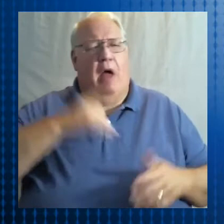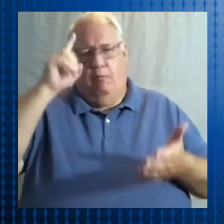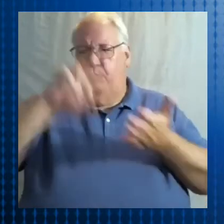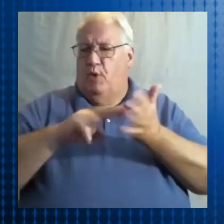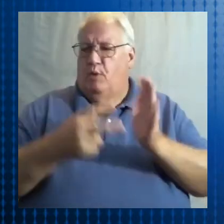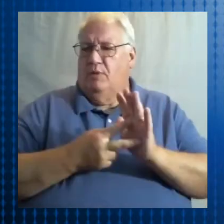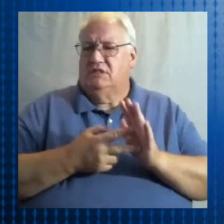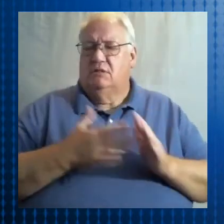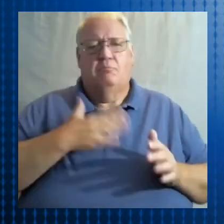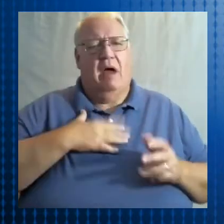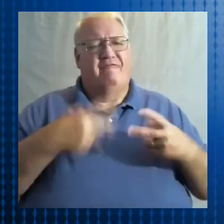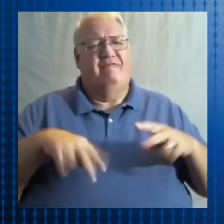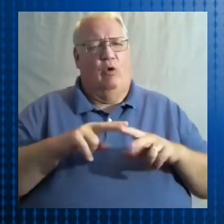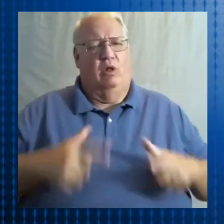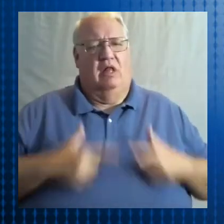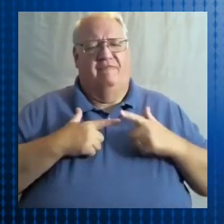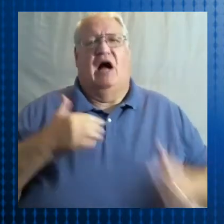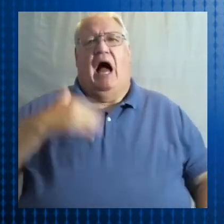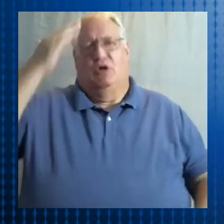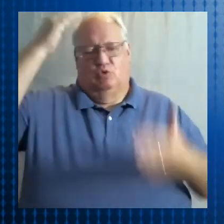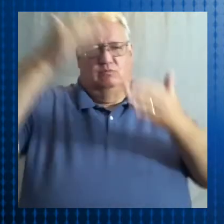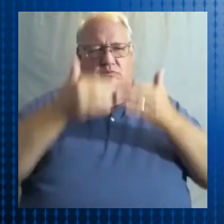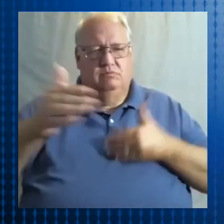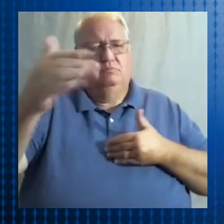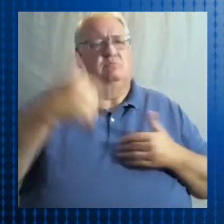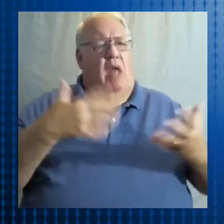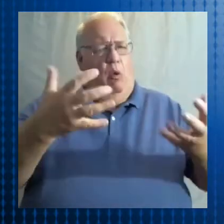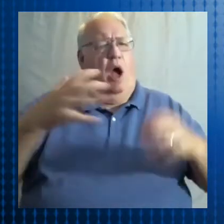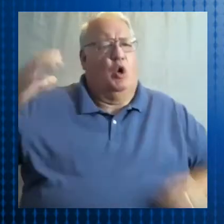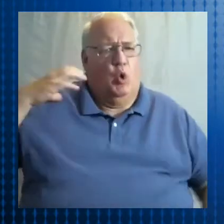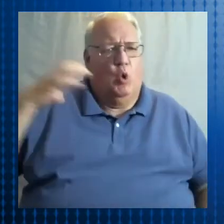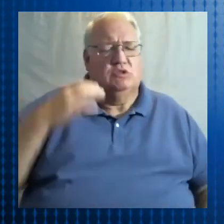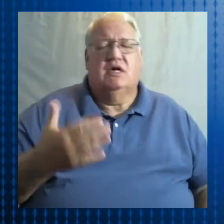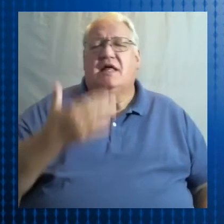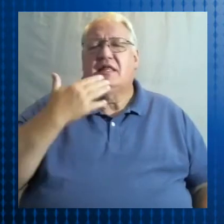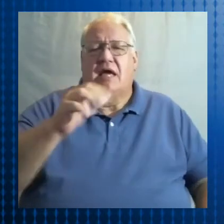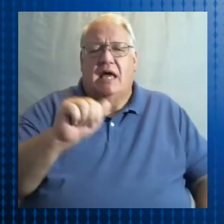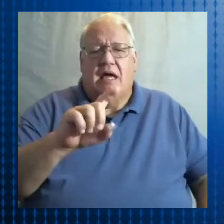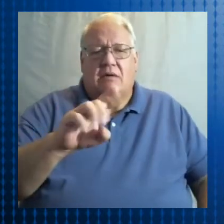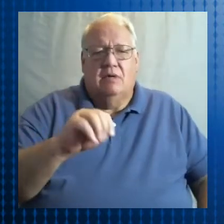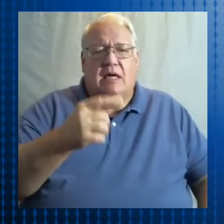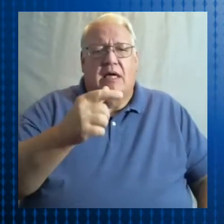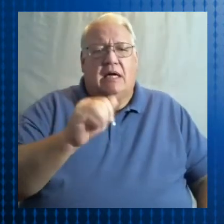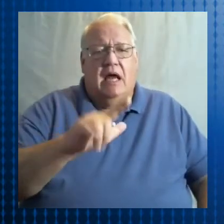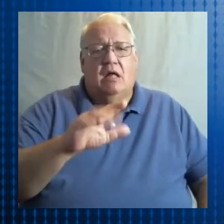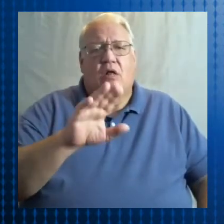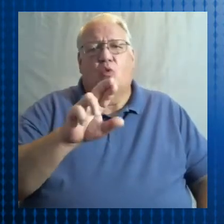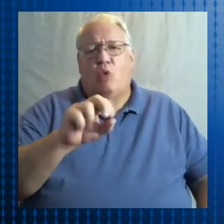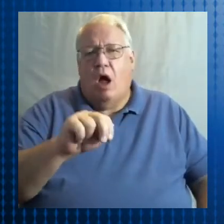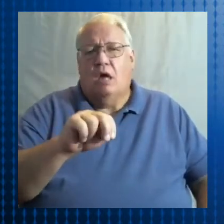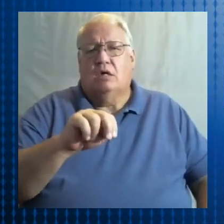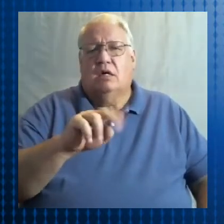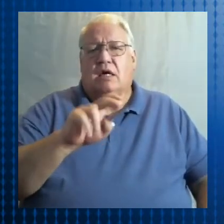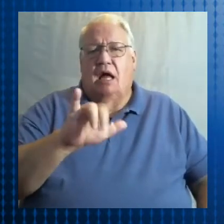right then, and I knew I wanted to coach and teach. Thanks to the administrators, Gail Ganakis, Ron Barnett,